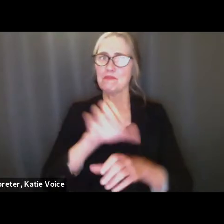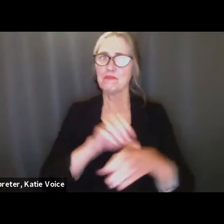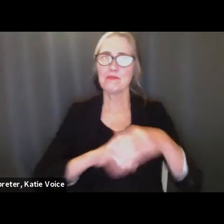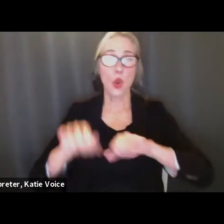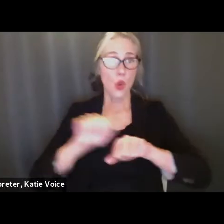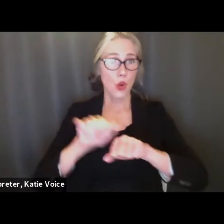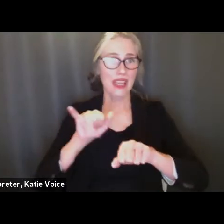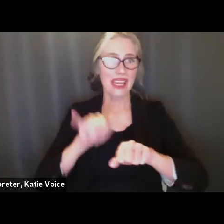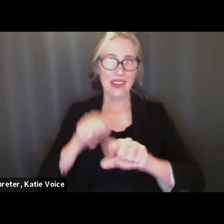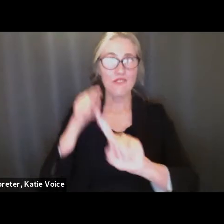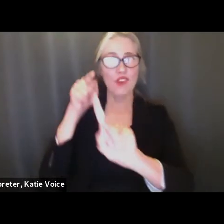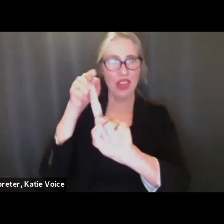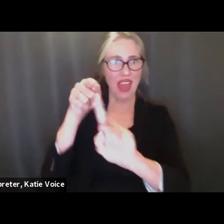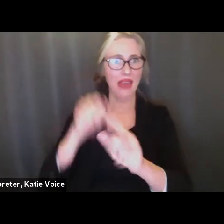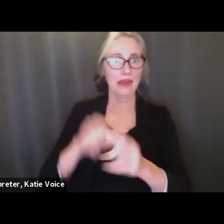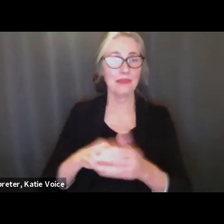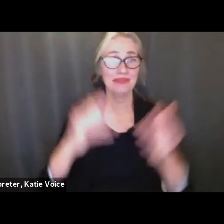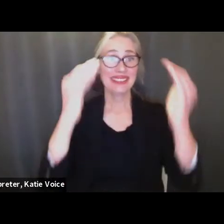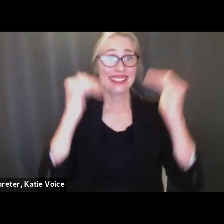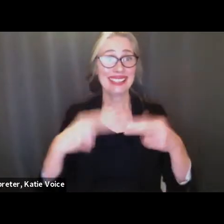slide.